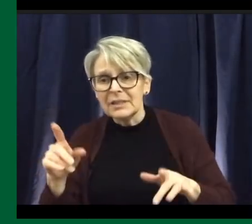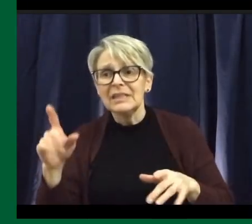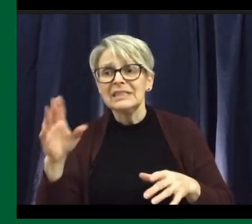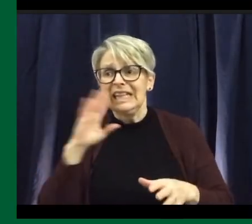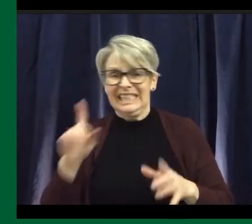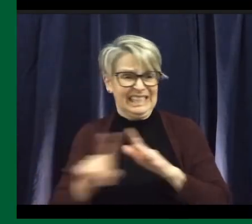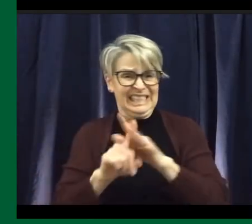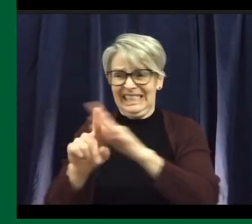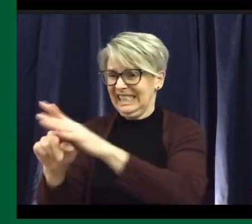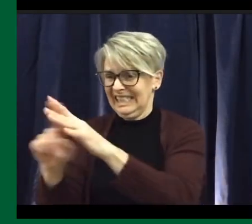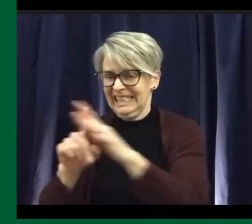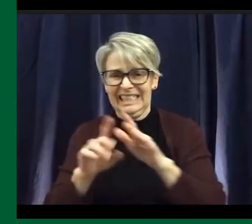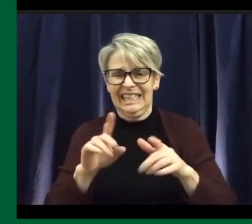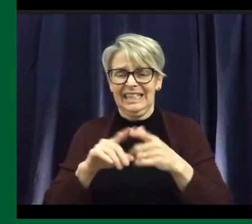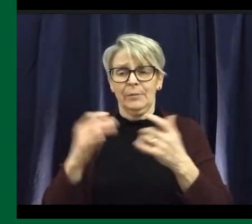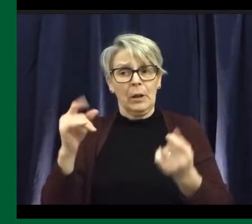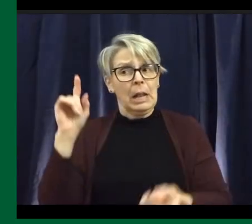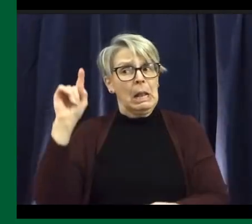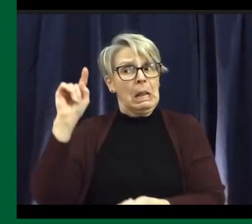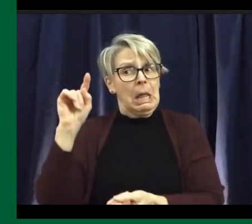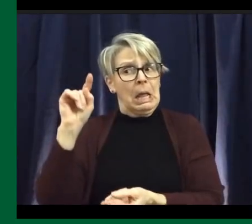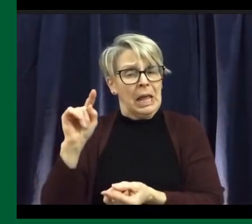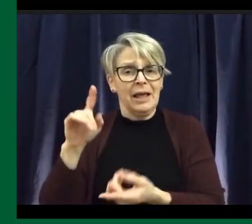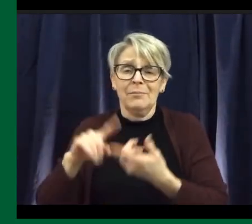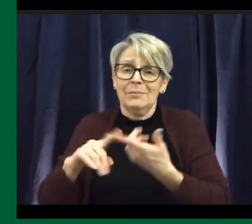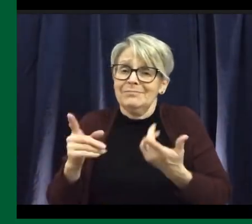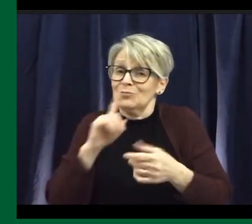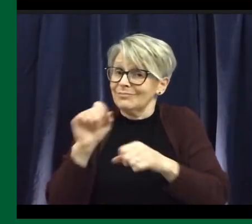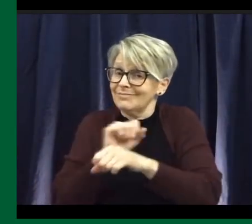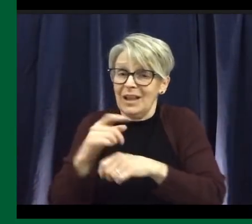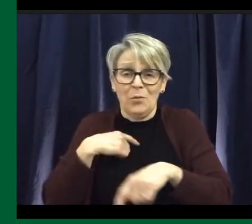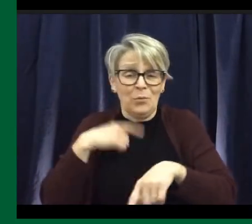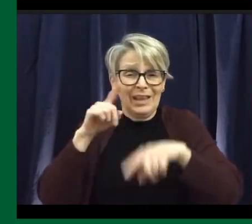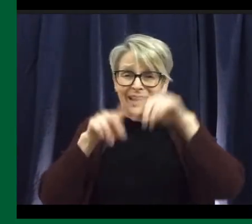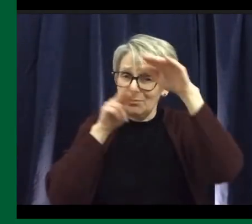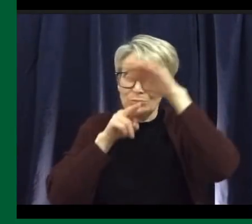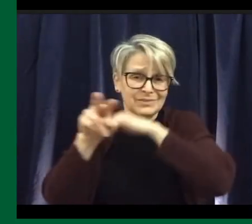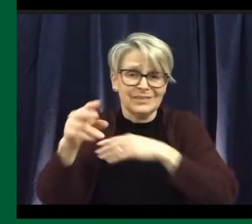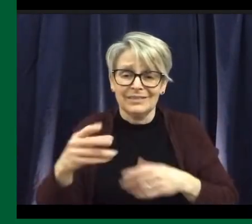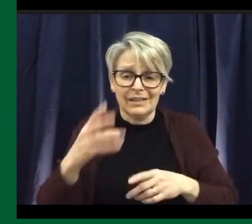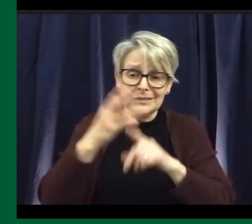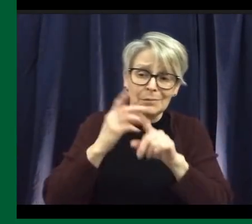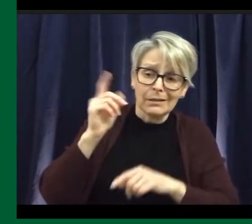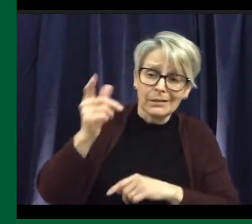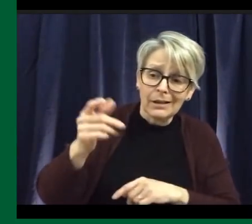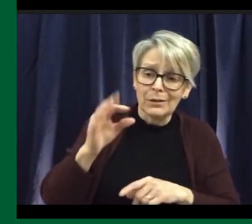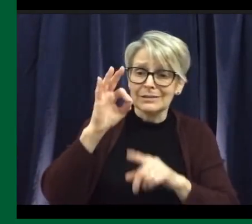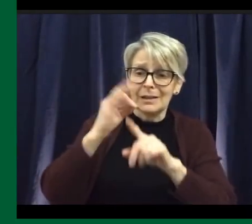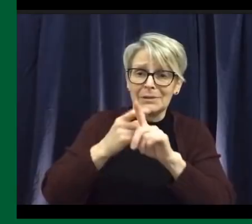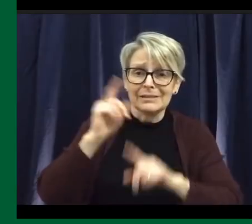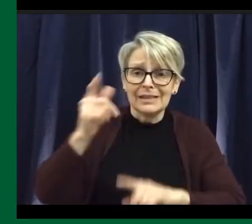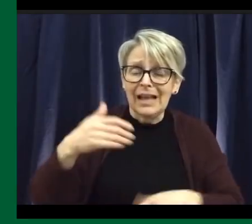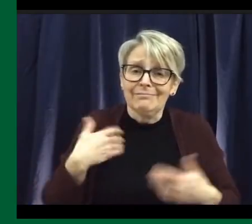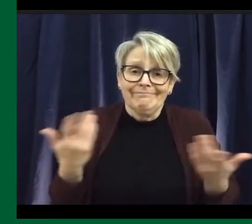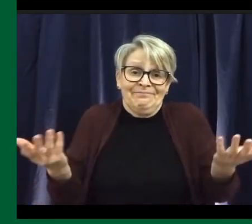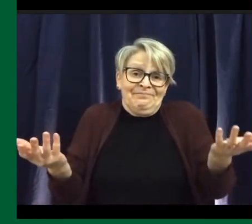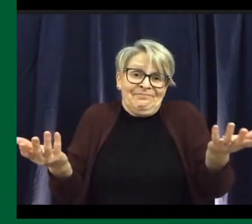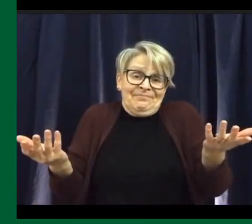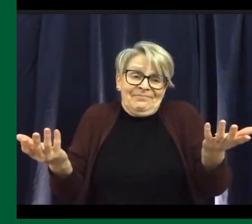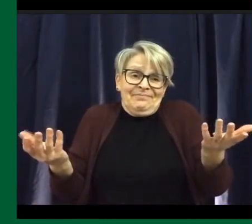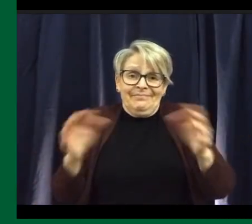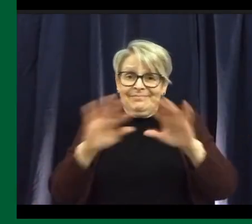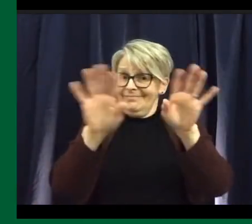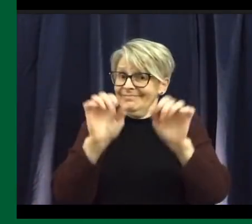we have to be realistic. We can't predict the future 6 months, 9 months out. what I can say is that the best thing we can hope for is a high